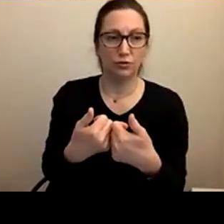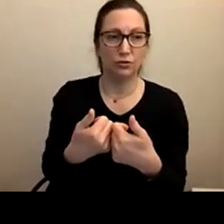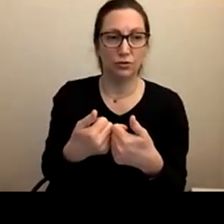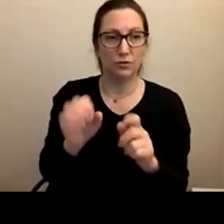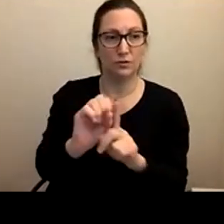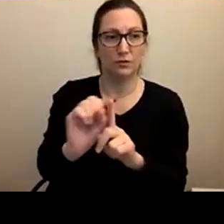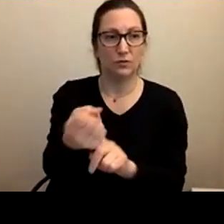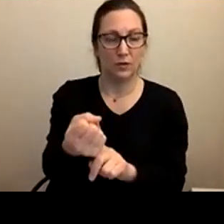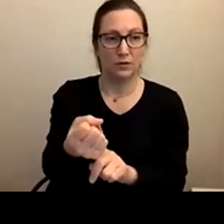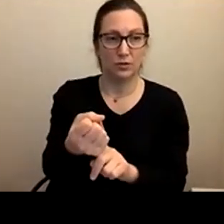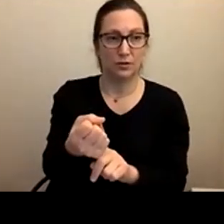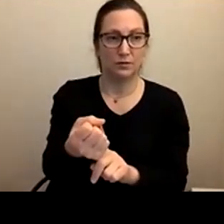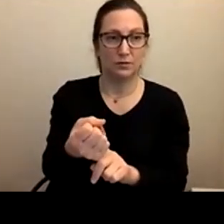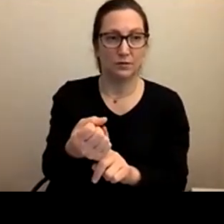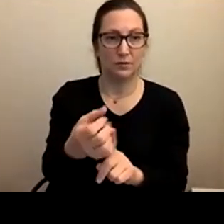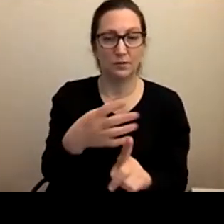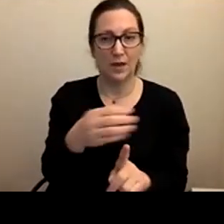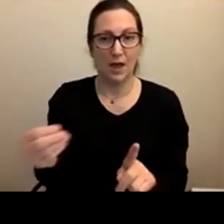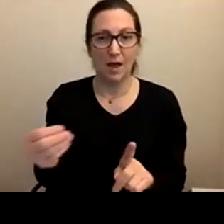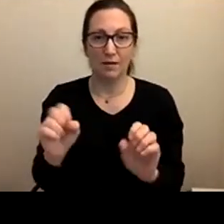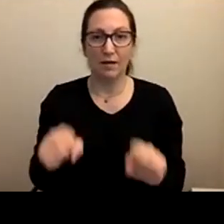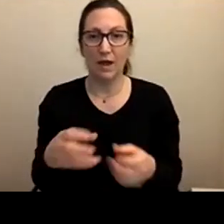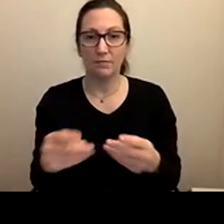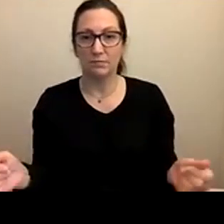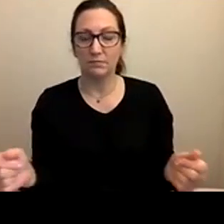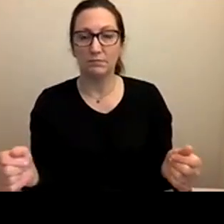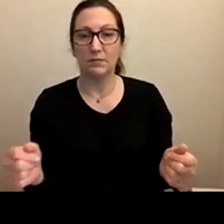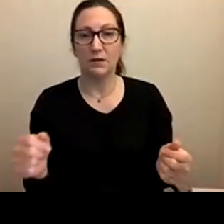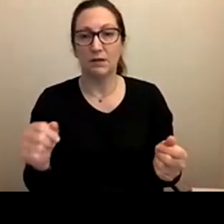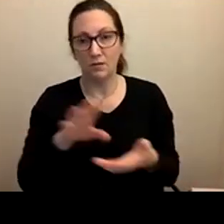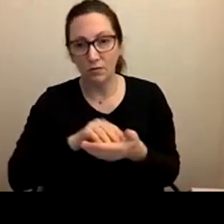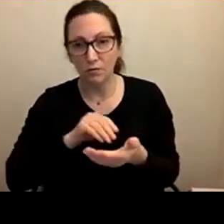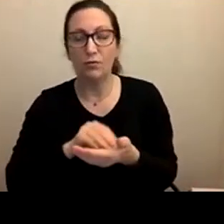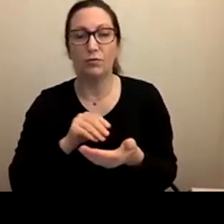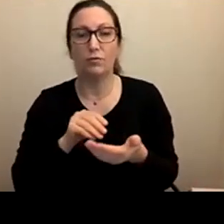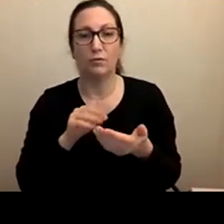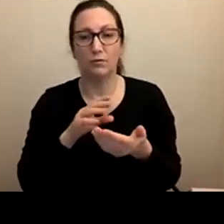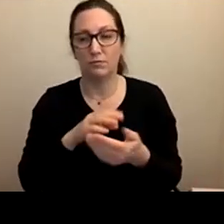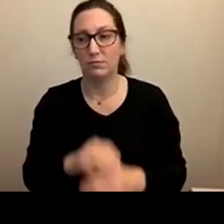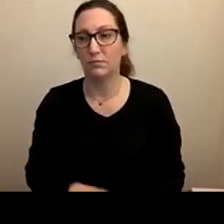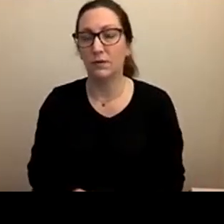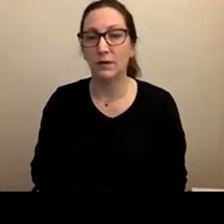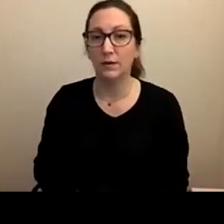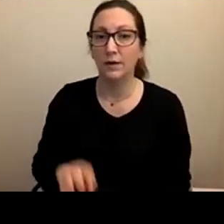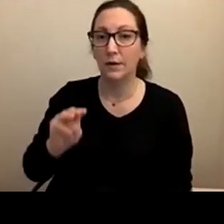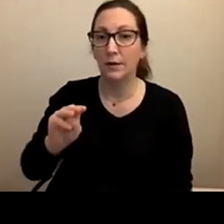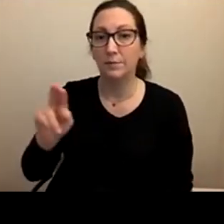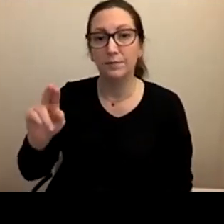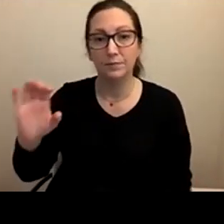and comes out stronger Sure. and more knowledgeable. And thank you for that. I think what you've